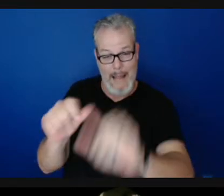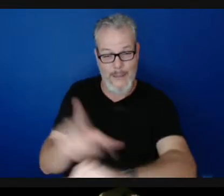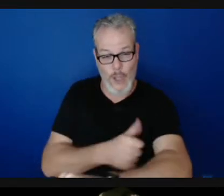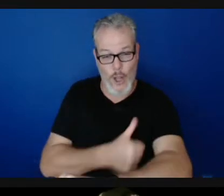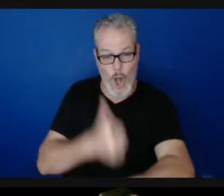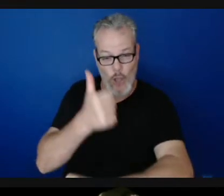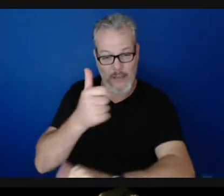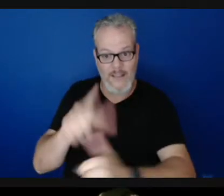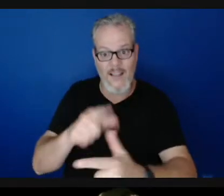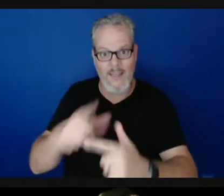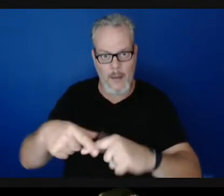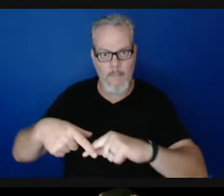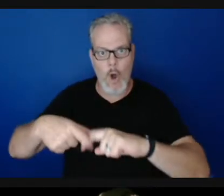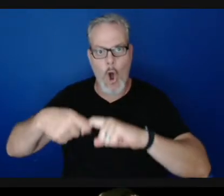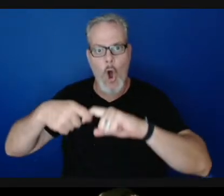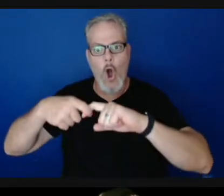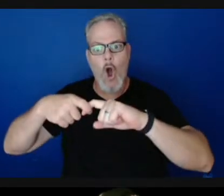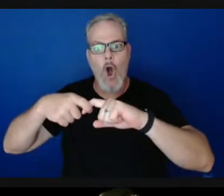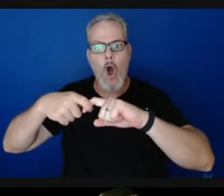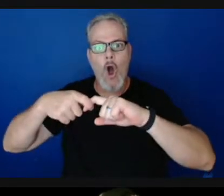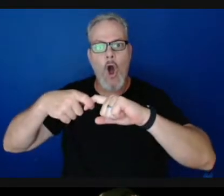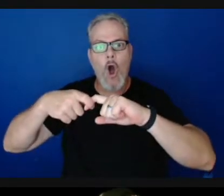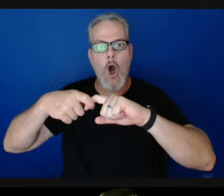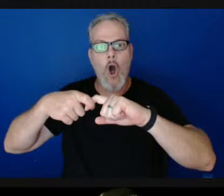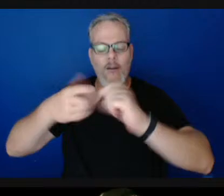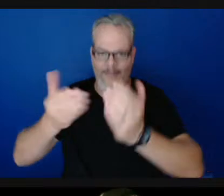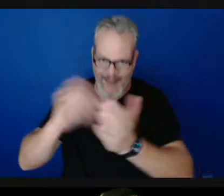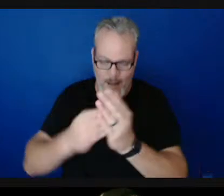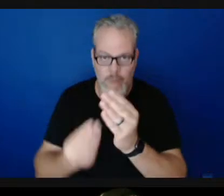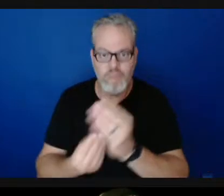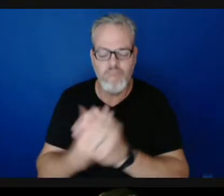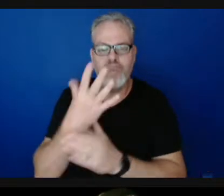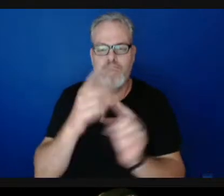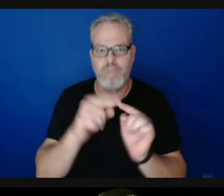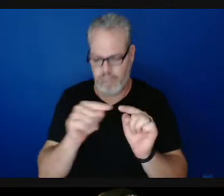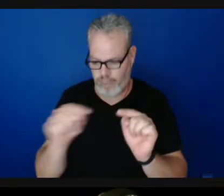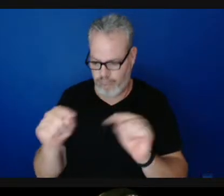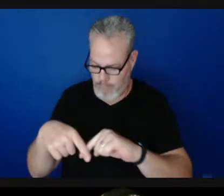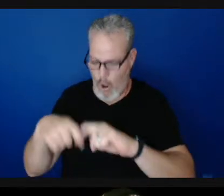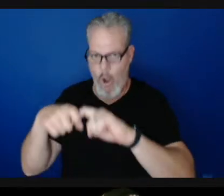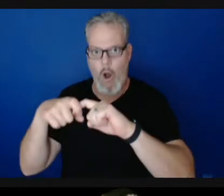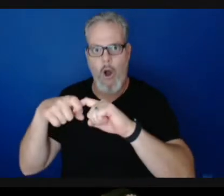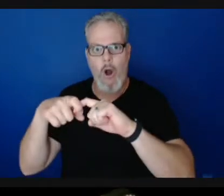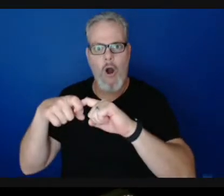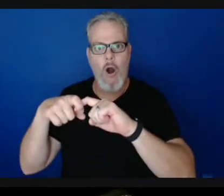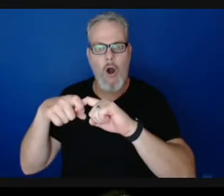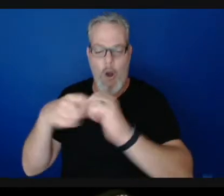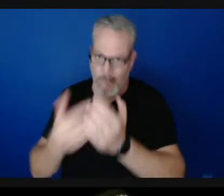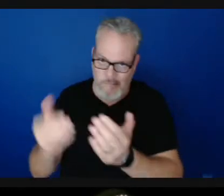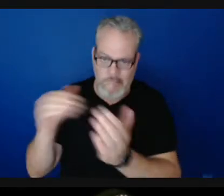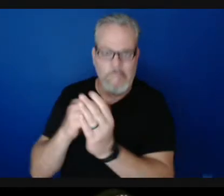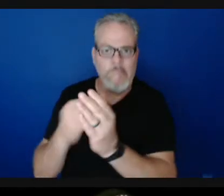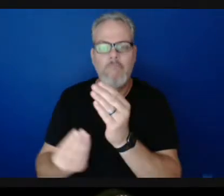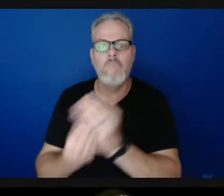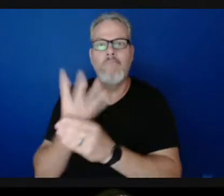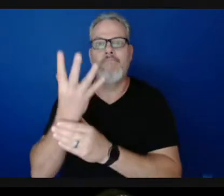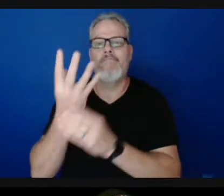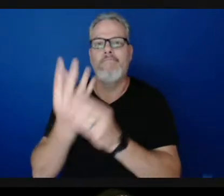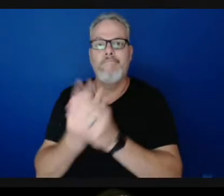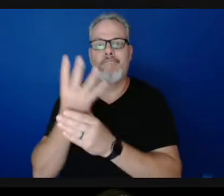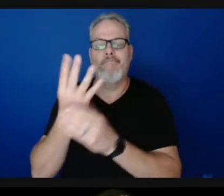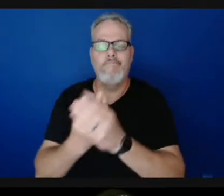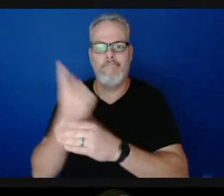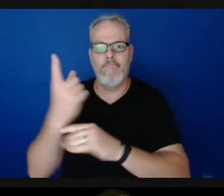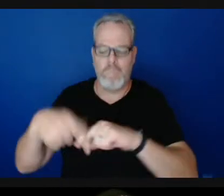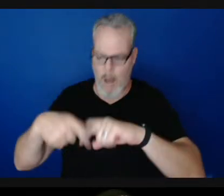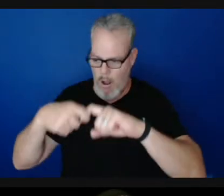and these little dashed lines in here represent the drain back phases, right? And actually what happened was the vent that was erupting